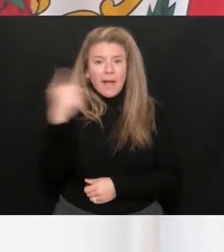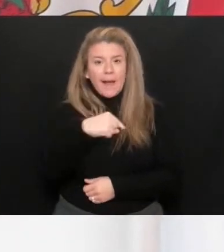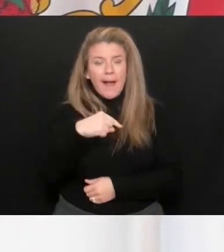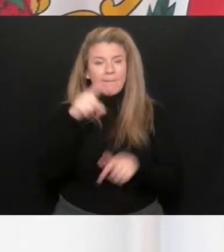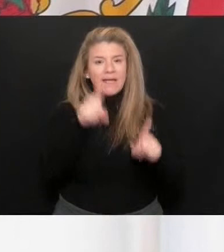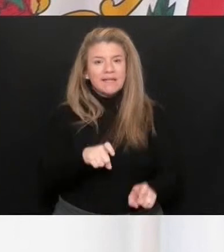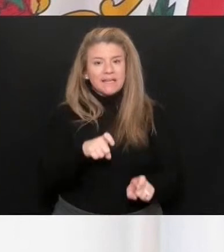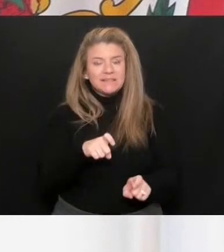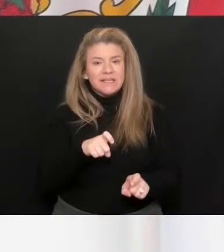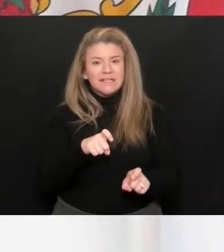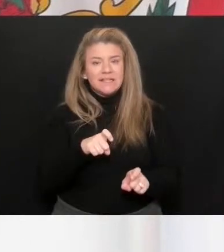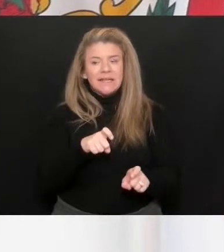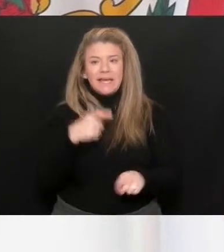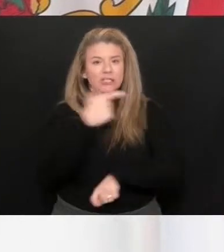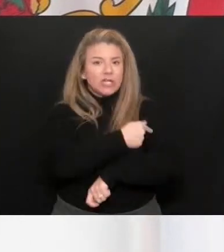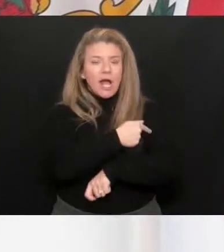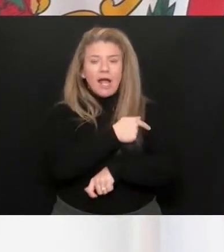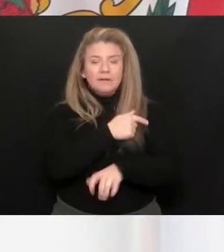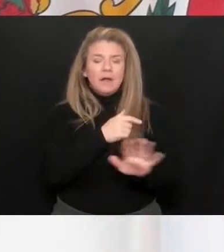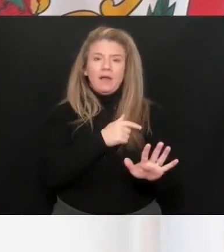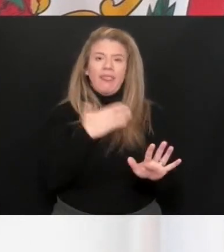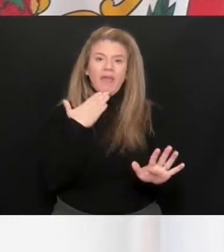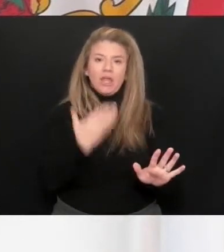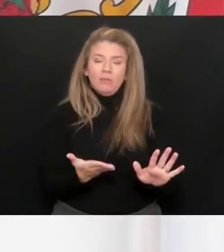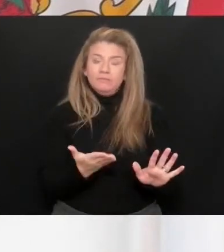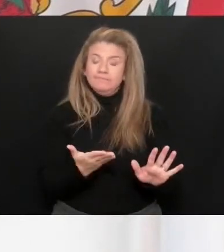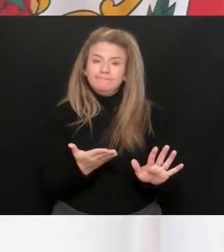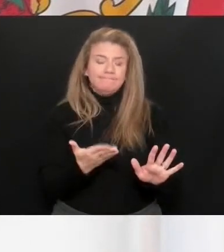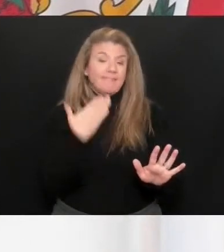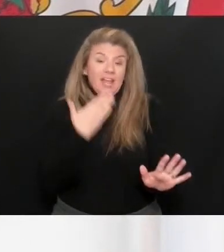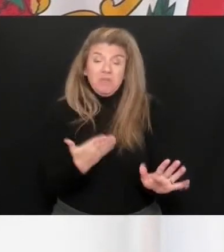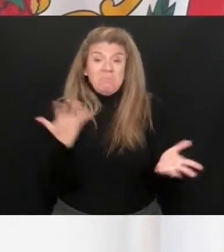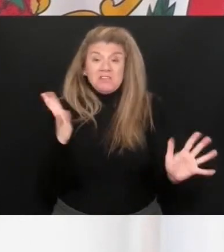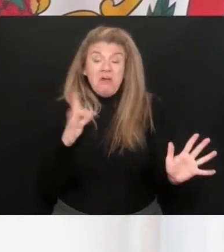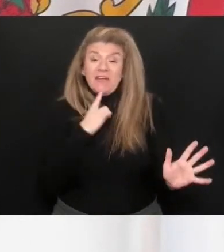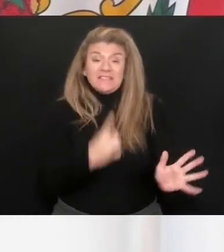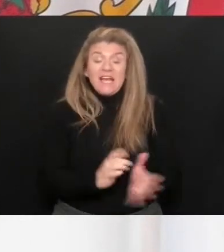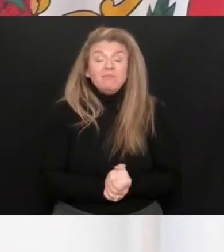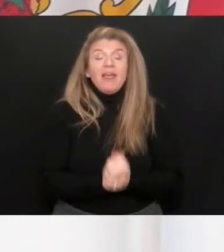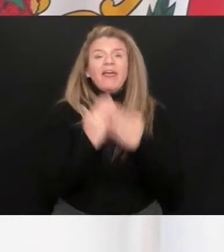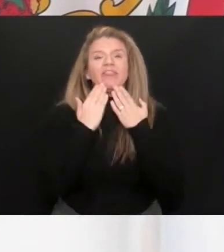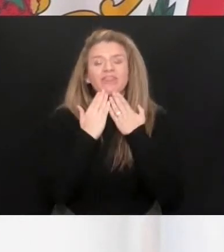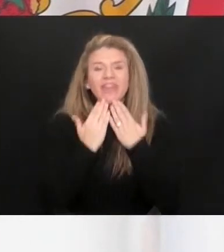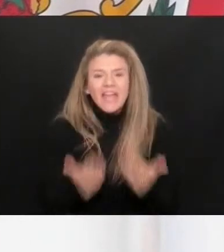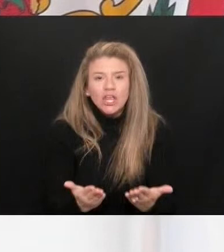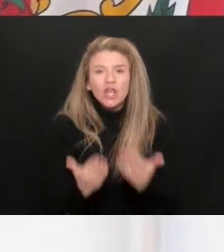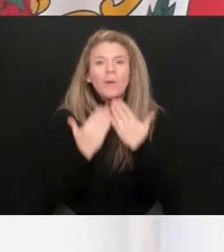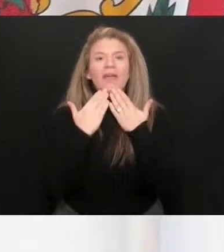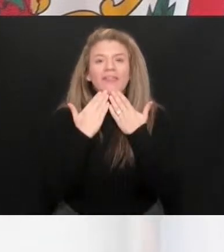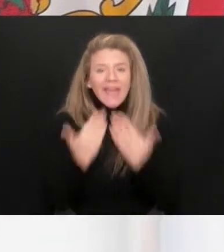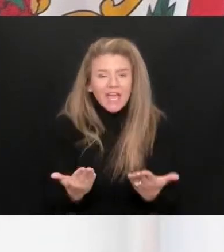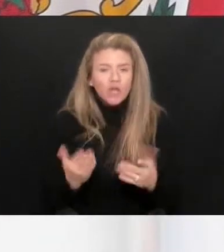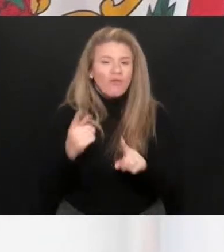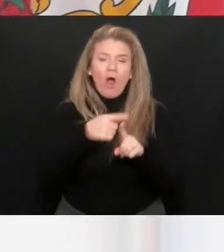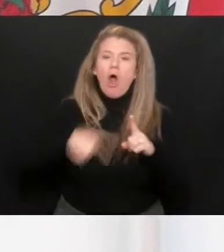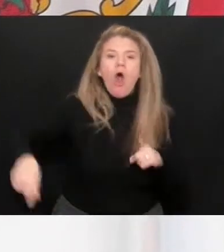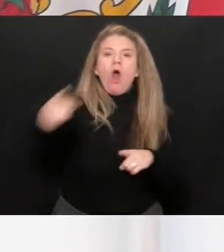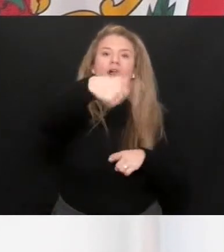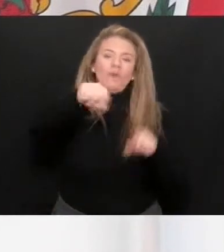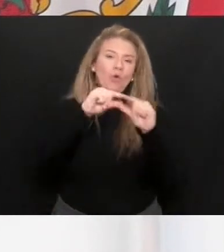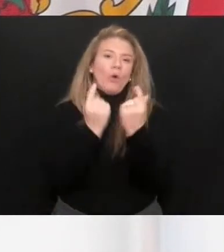get tested and all that stuff, Mark, thank you. I mean, that's all I can say. Thank you and thanks to all the broadcasters